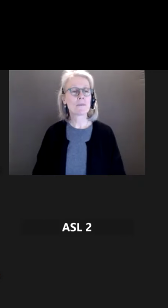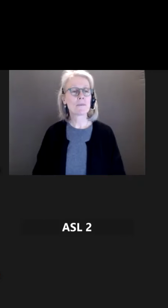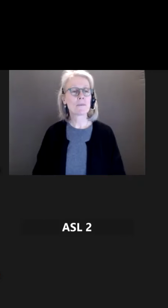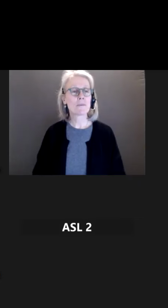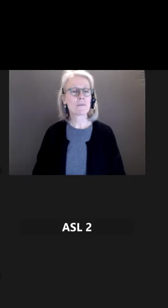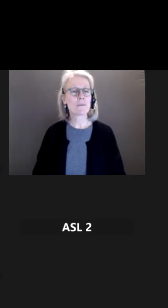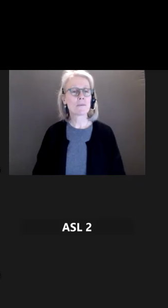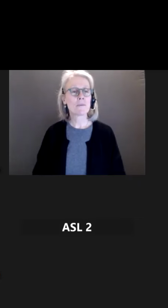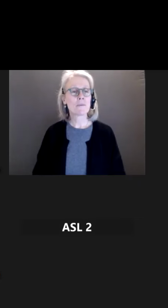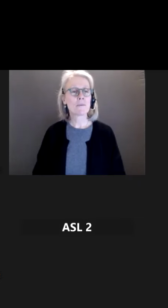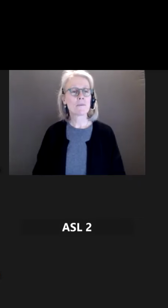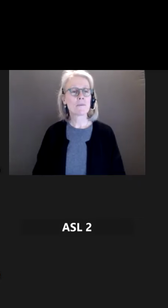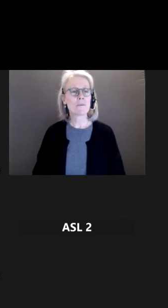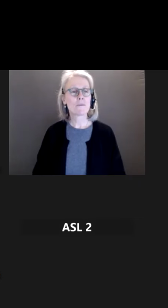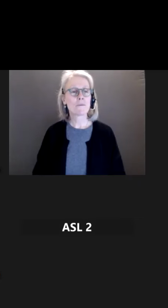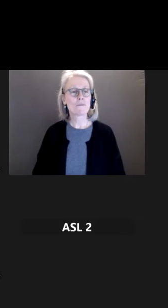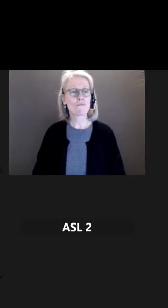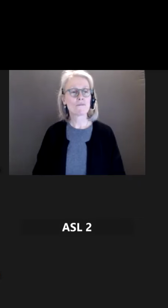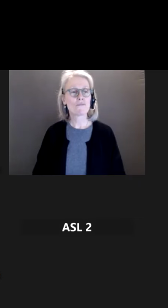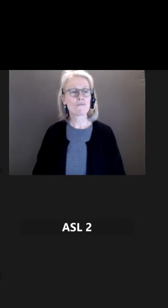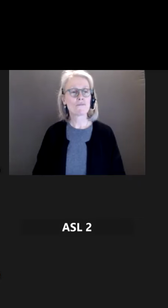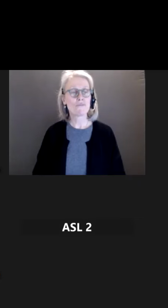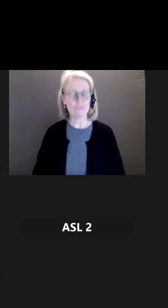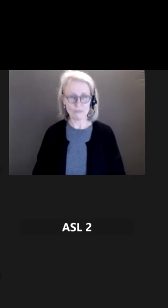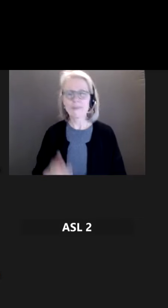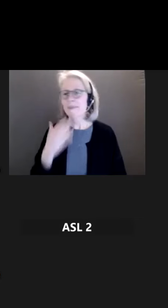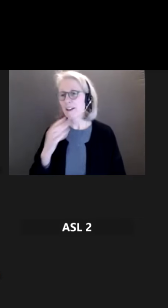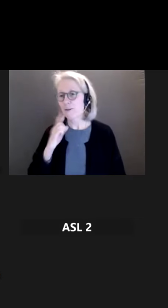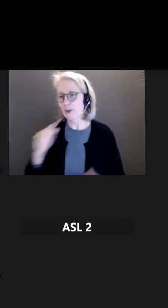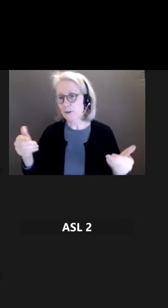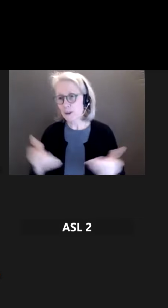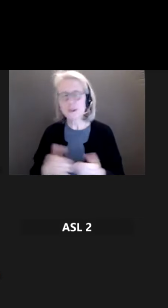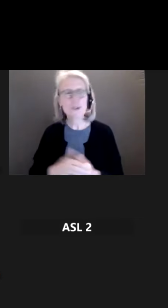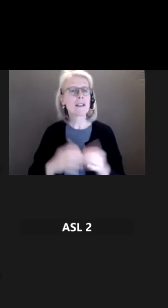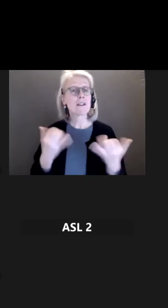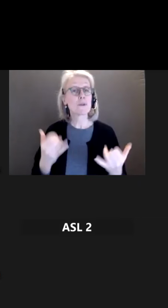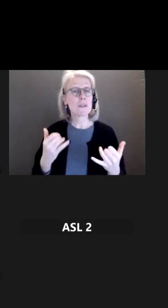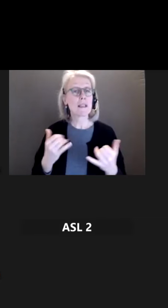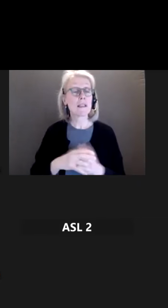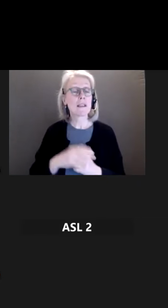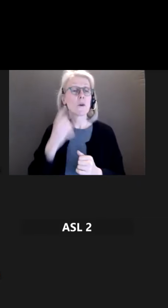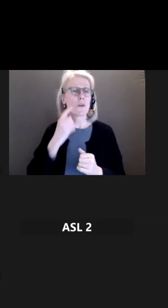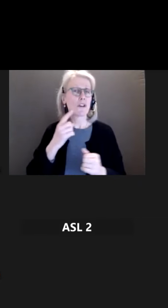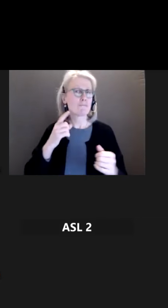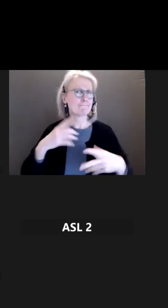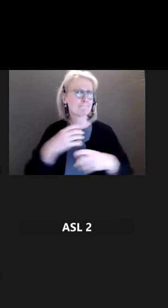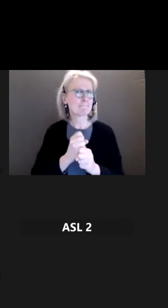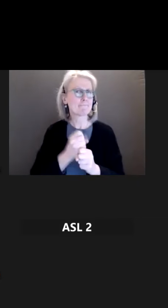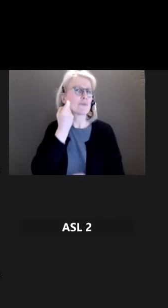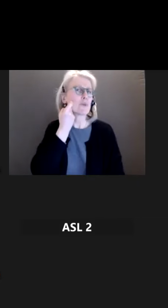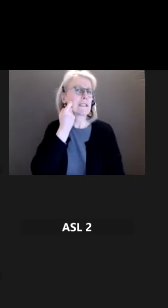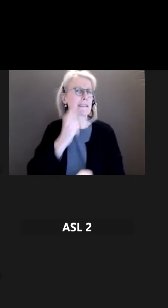Okay, so thank you very much for that warm introduction. And so yes, today we're going to be covering a recent report that the NIA